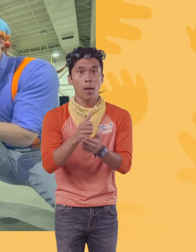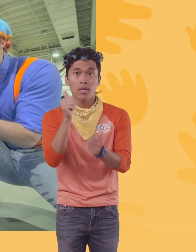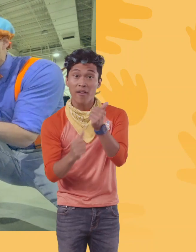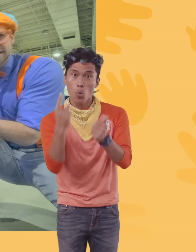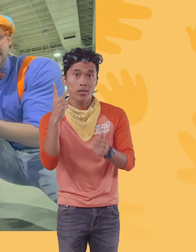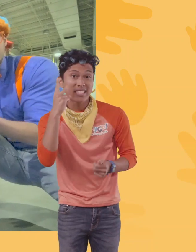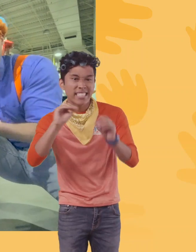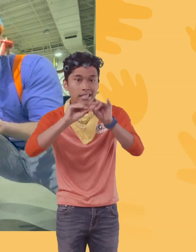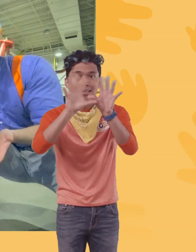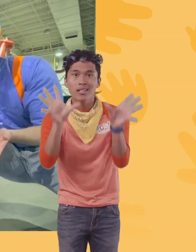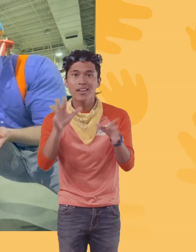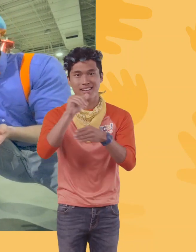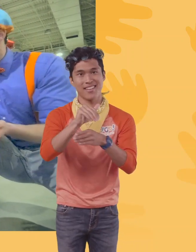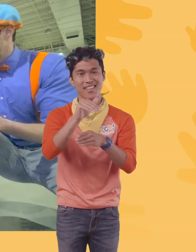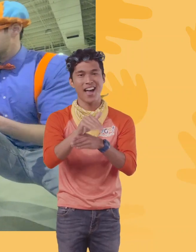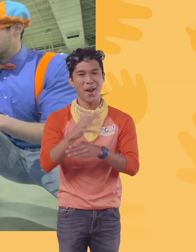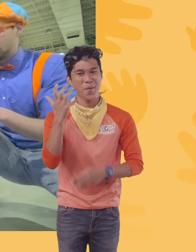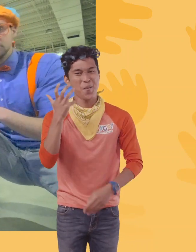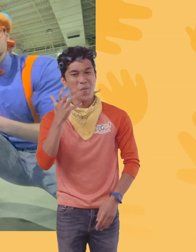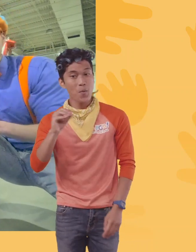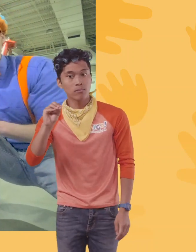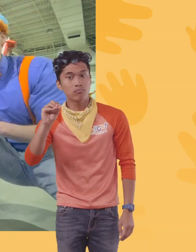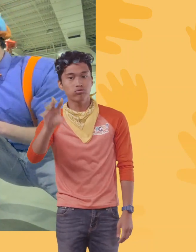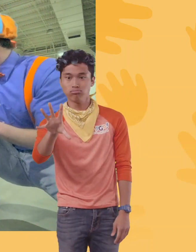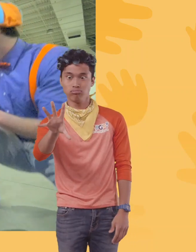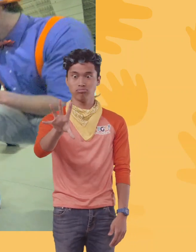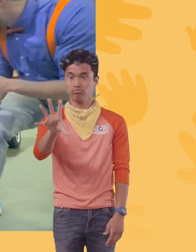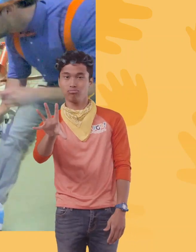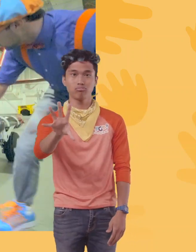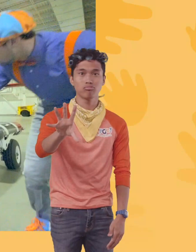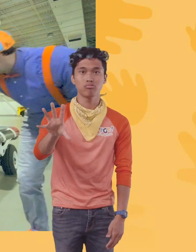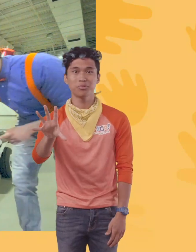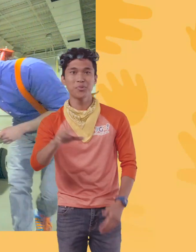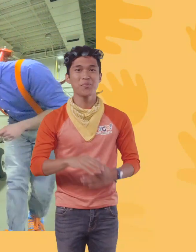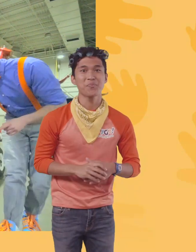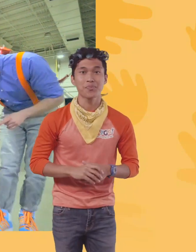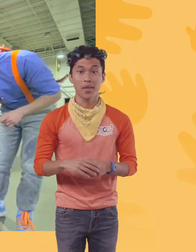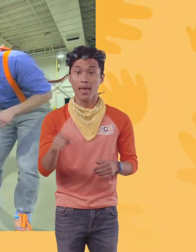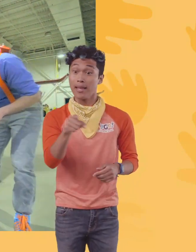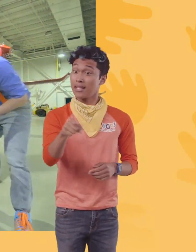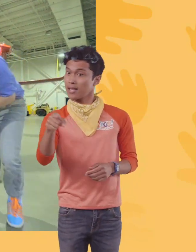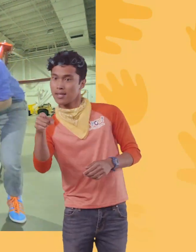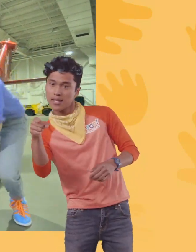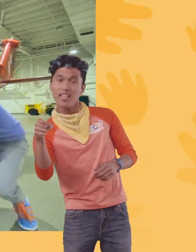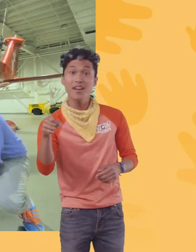everyone can see everything at night. Whoa, so bright. Ooh, and back here,